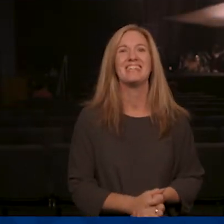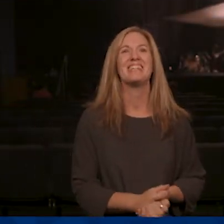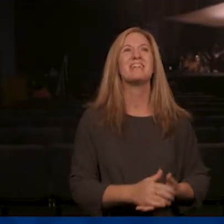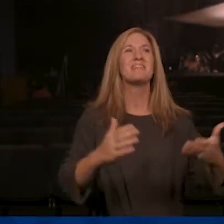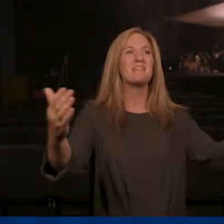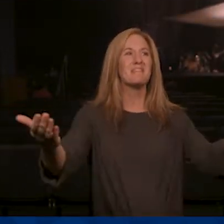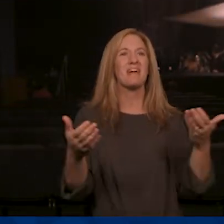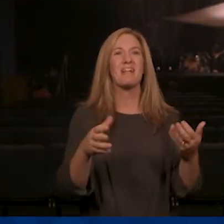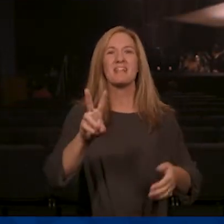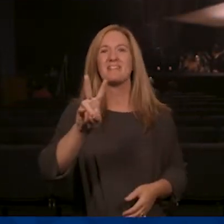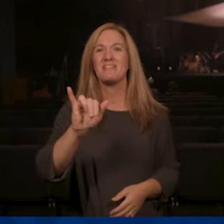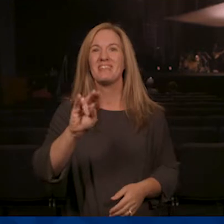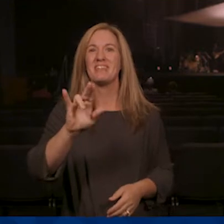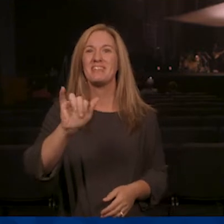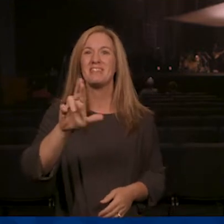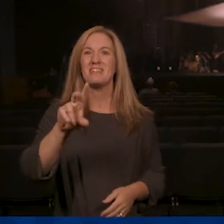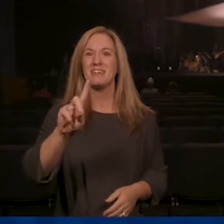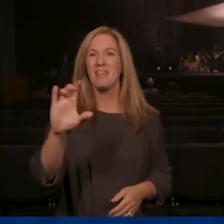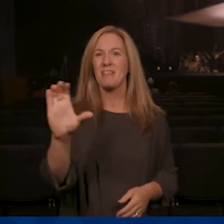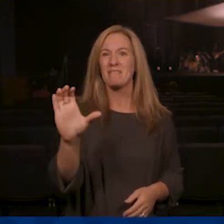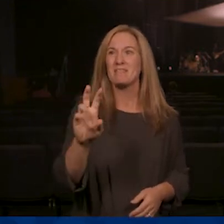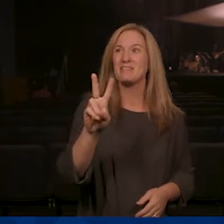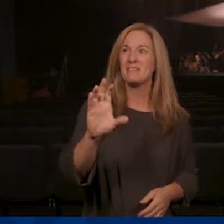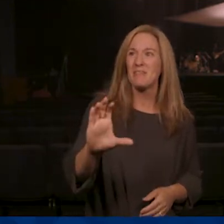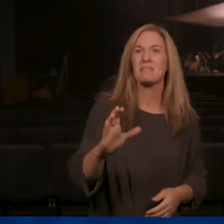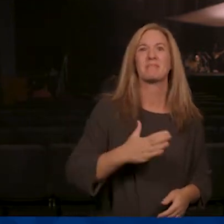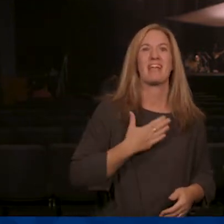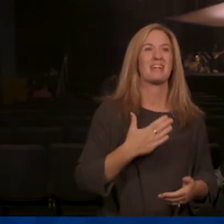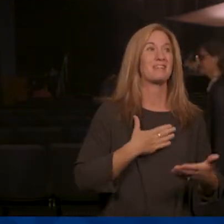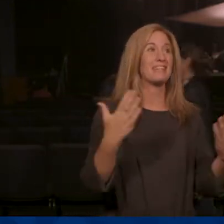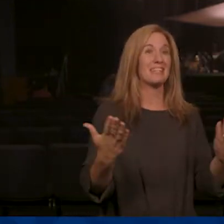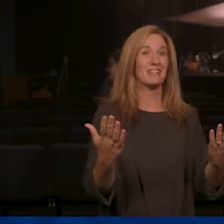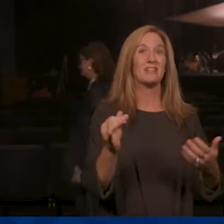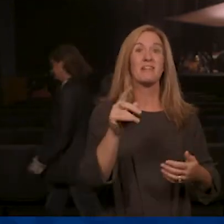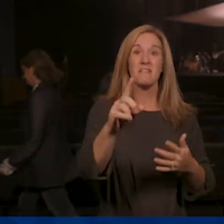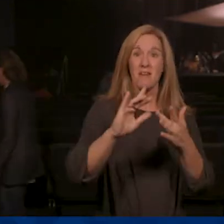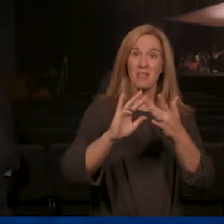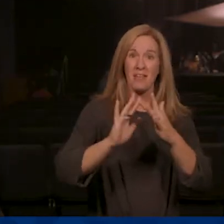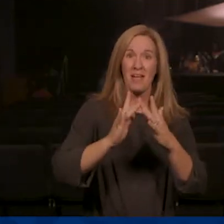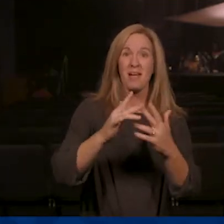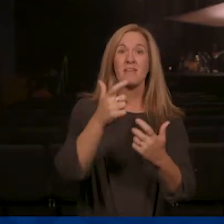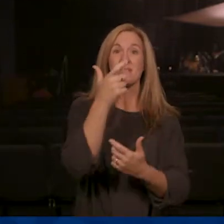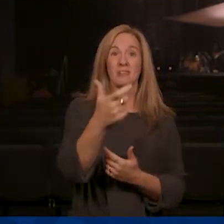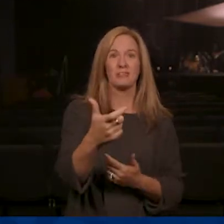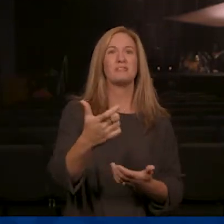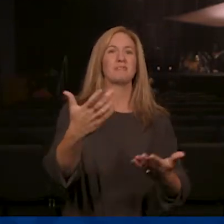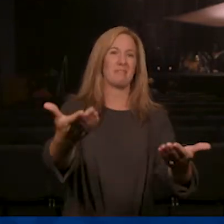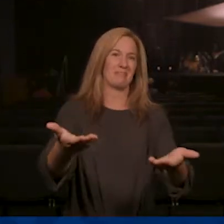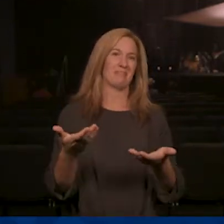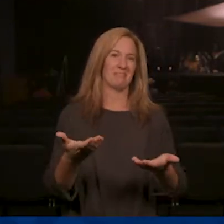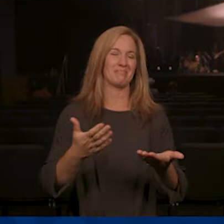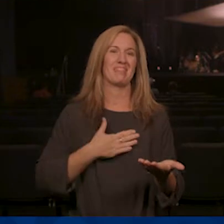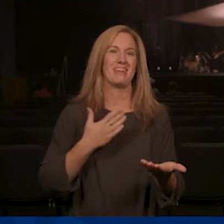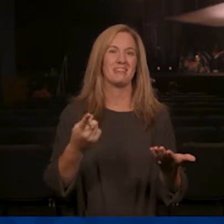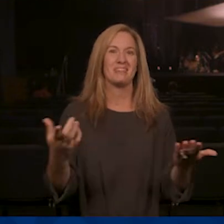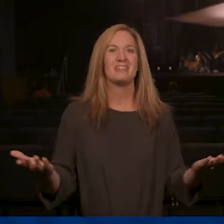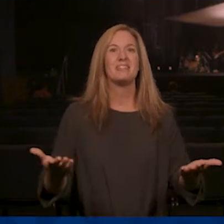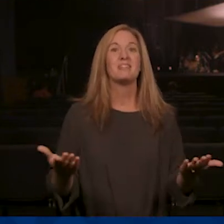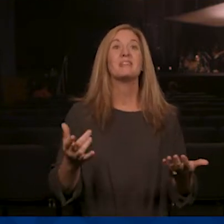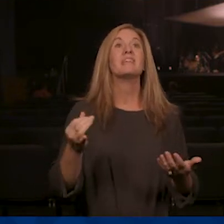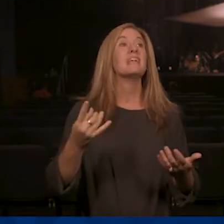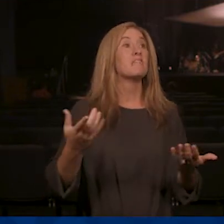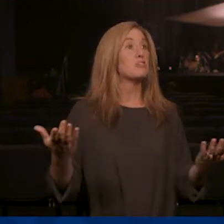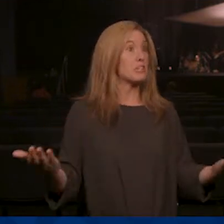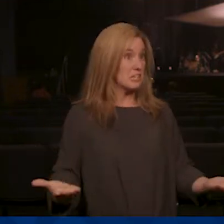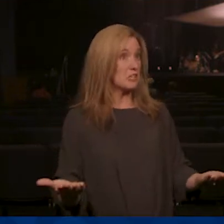Welcome to Vineyard Columbus. So glad that you're here in the room. If you're online, welcome. Glad that you're with us. If you are in the room and you're able,